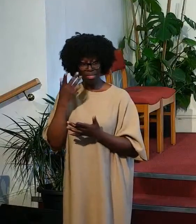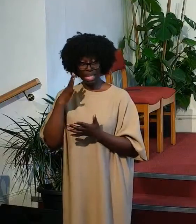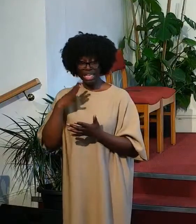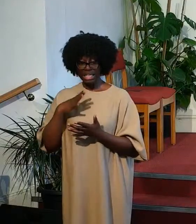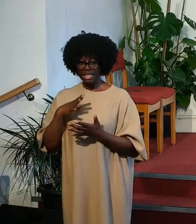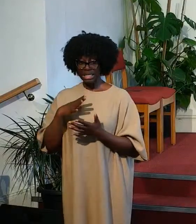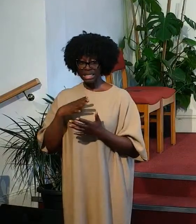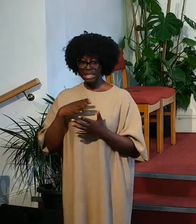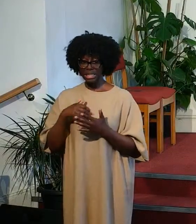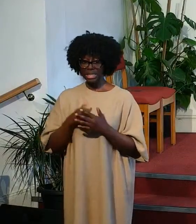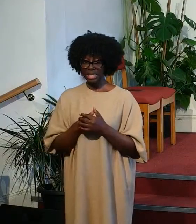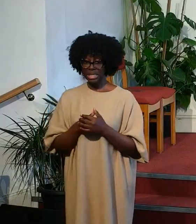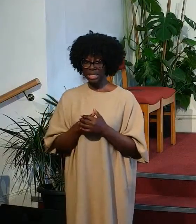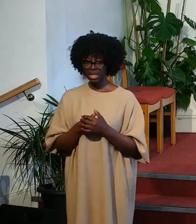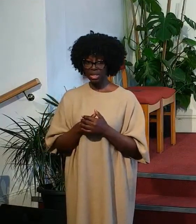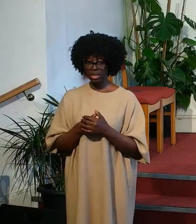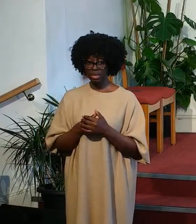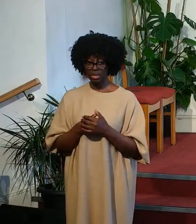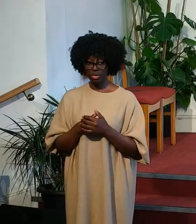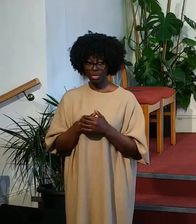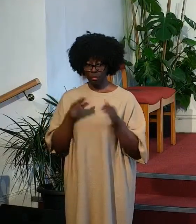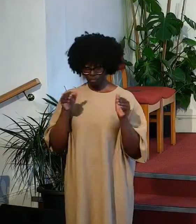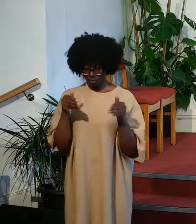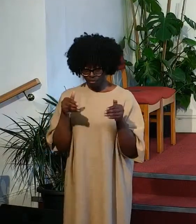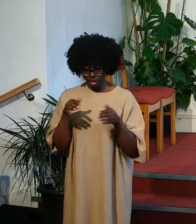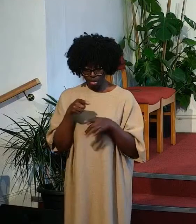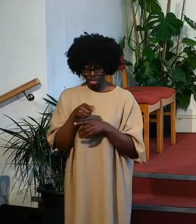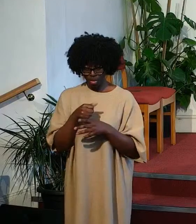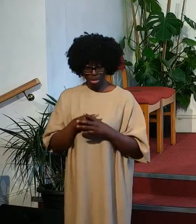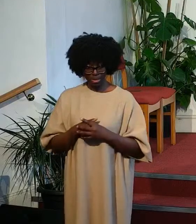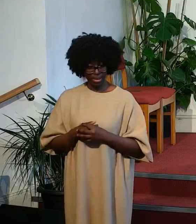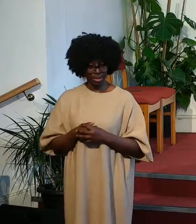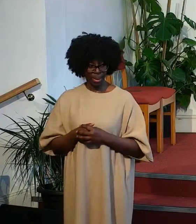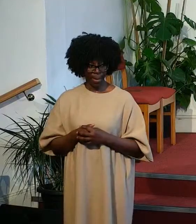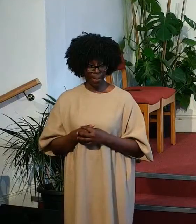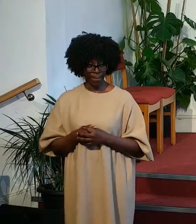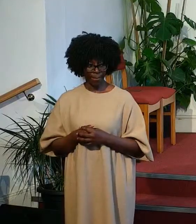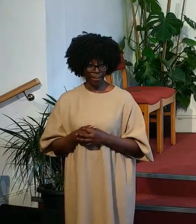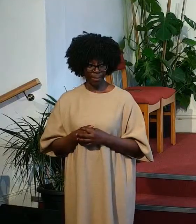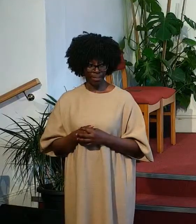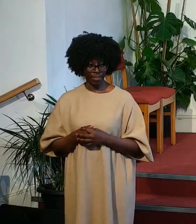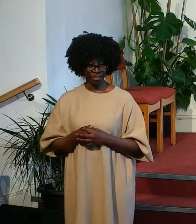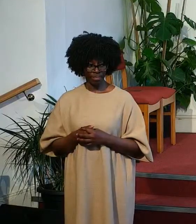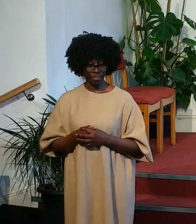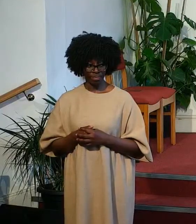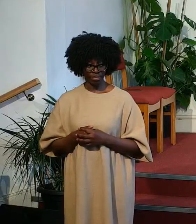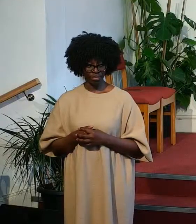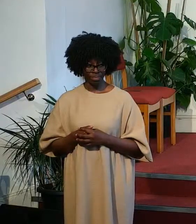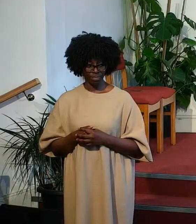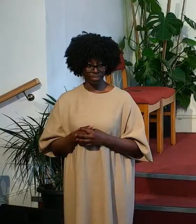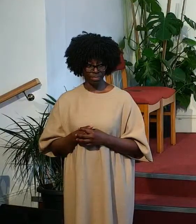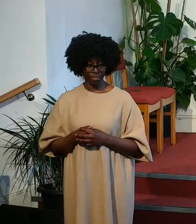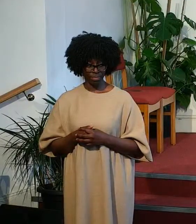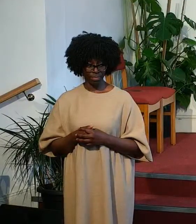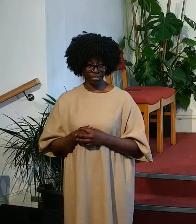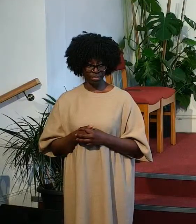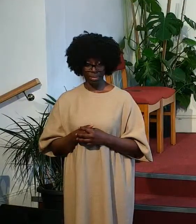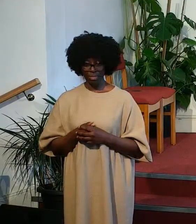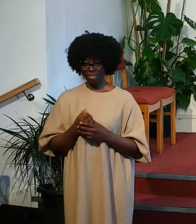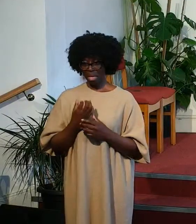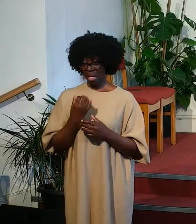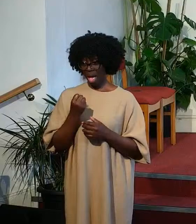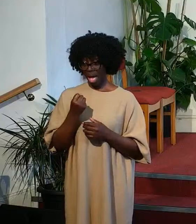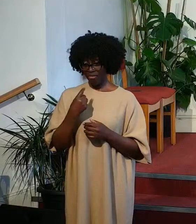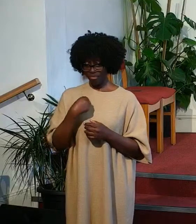In the extreme cases, and I'll just say to you that I've got two therapeutic centres with children